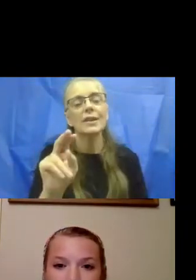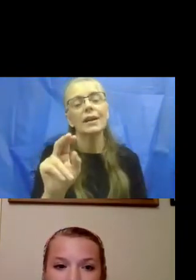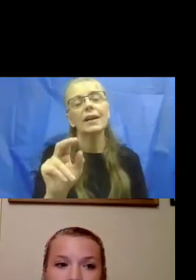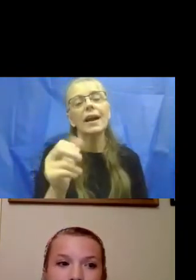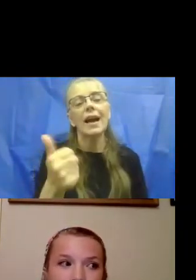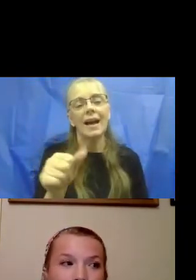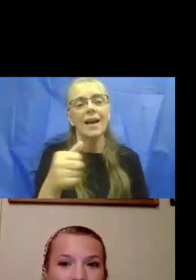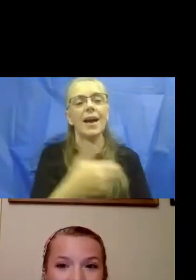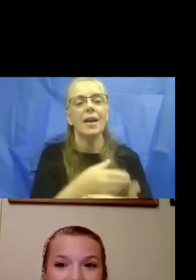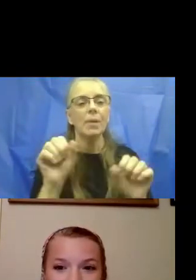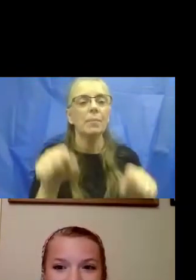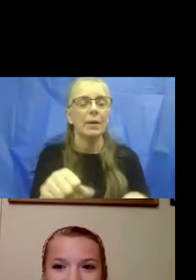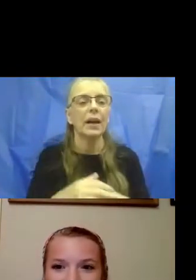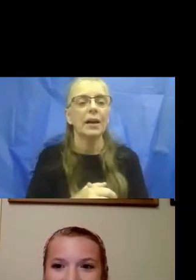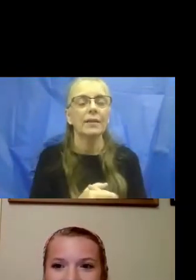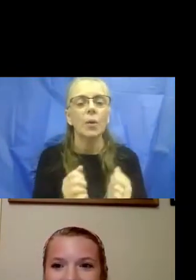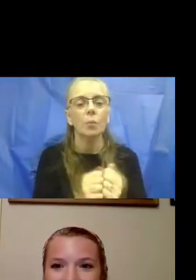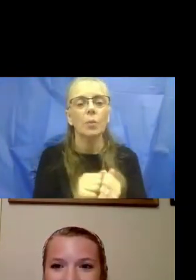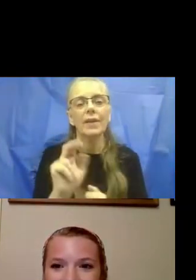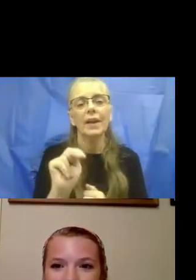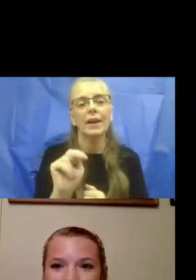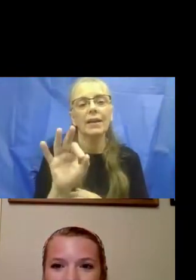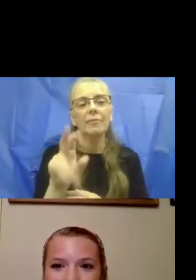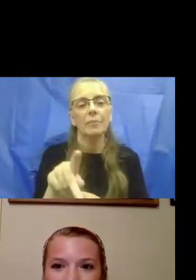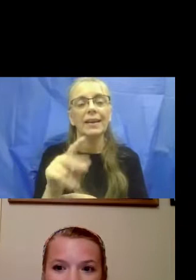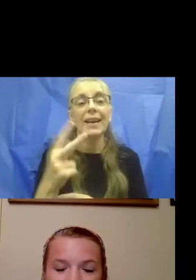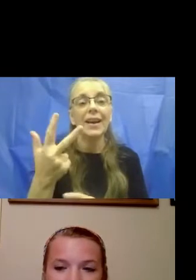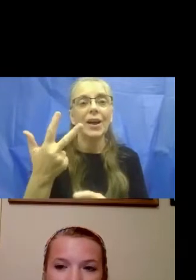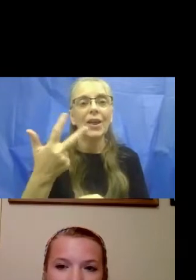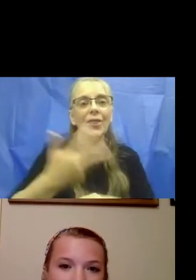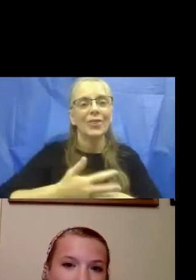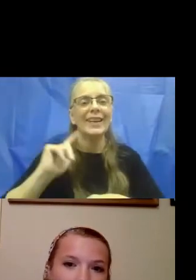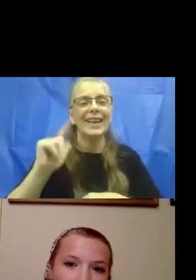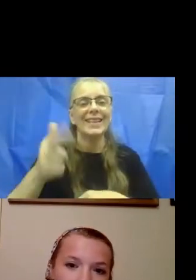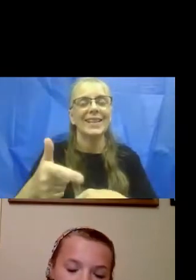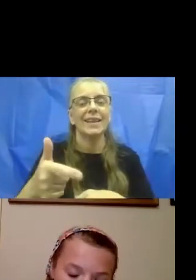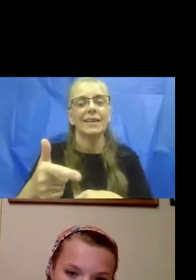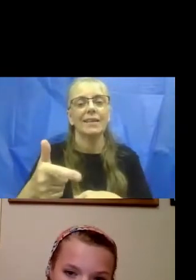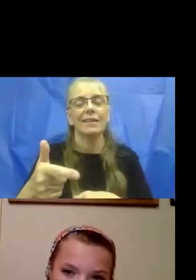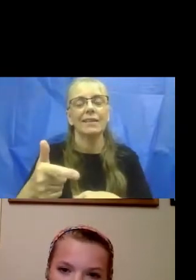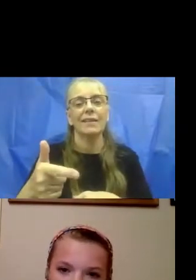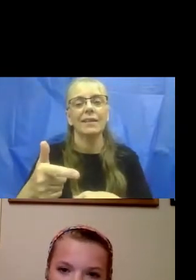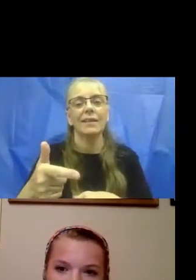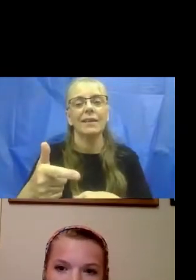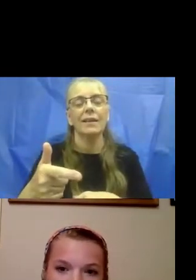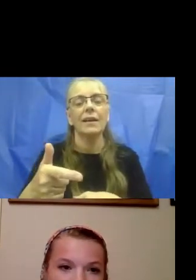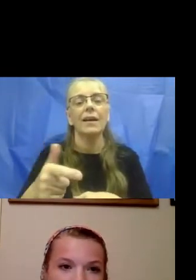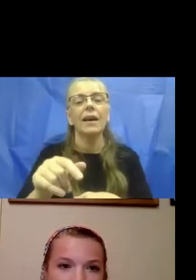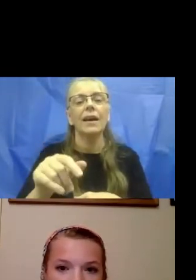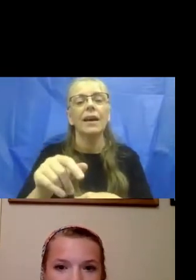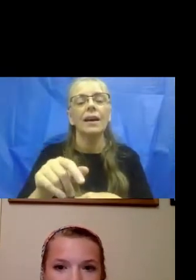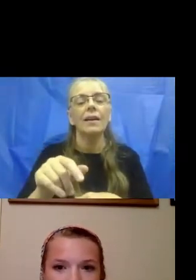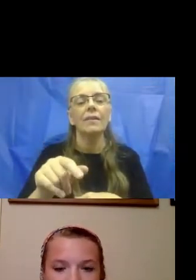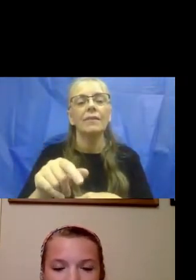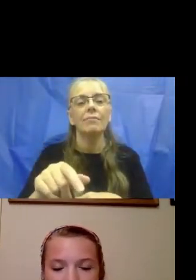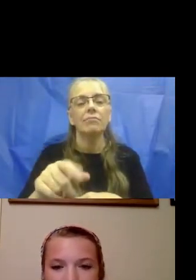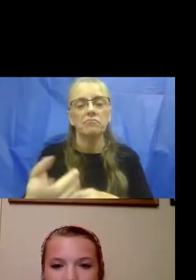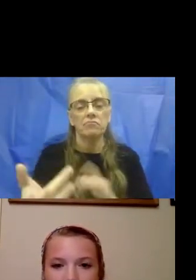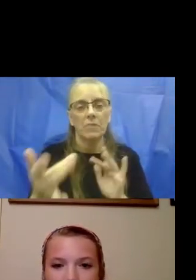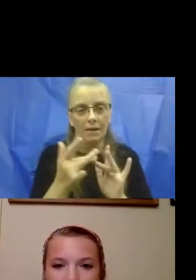And in literally 3 days after that is when I got contacted by Any Baby Can and I met